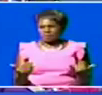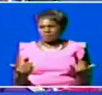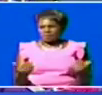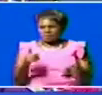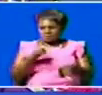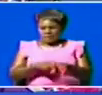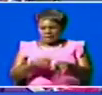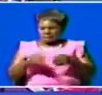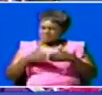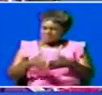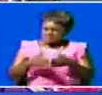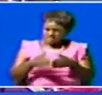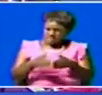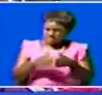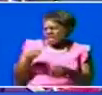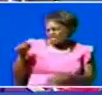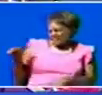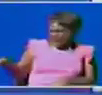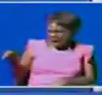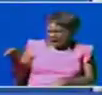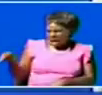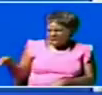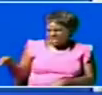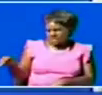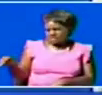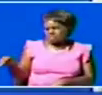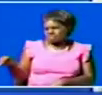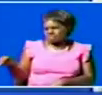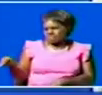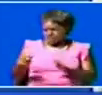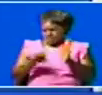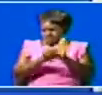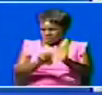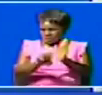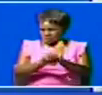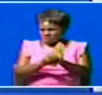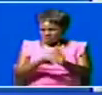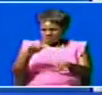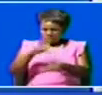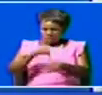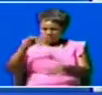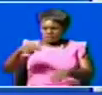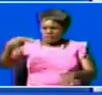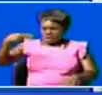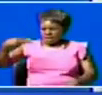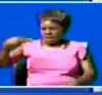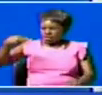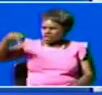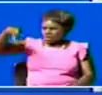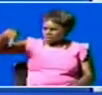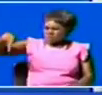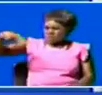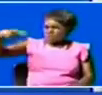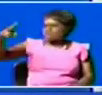of sexual intercourse and other comorbidities, like, for example, co-infection with HPV, which is a human